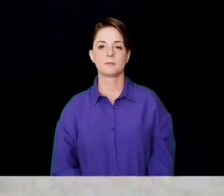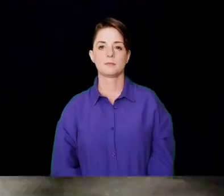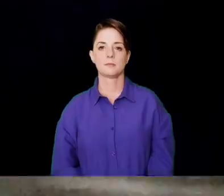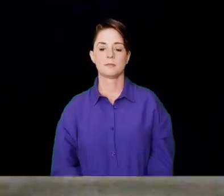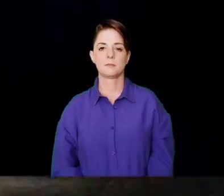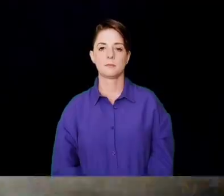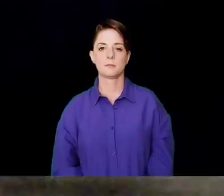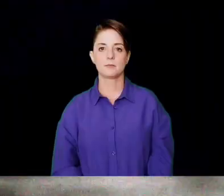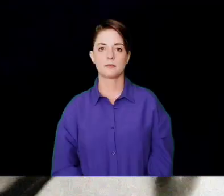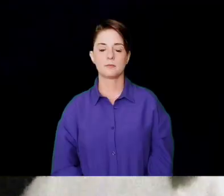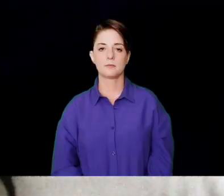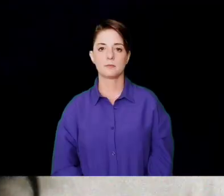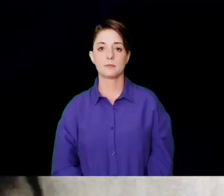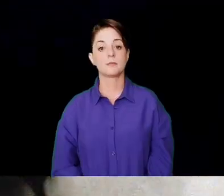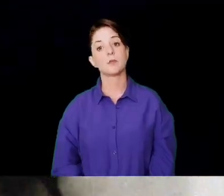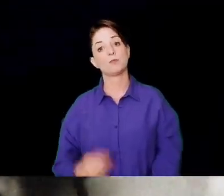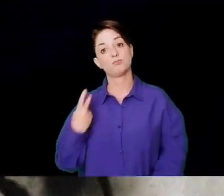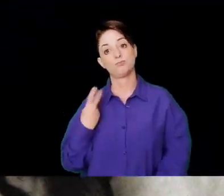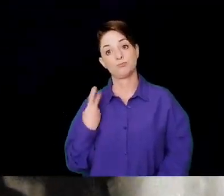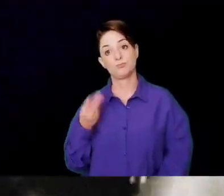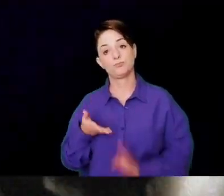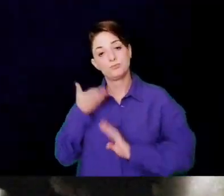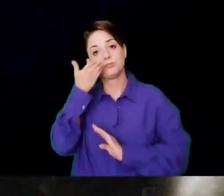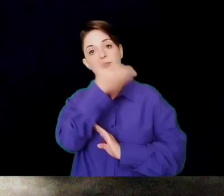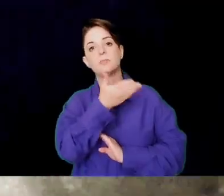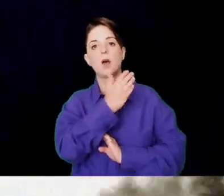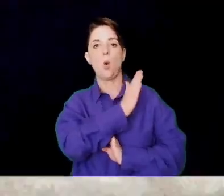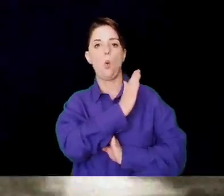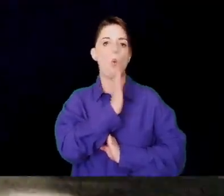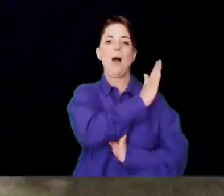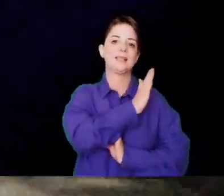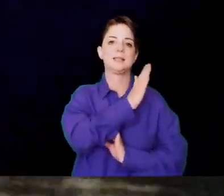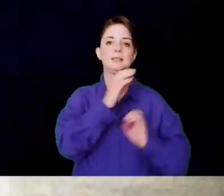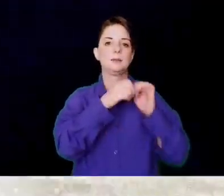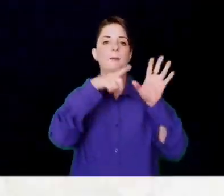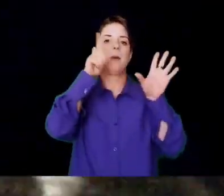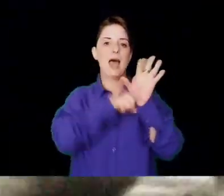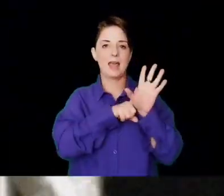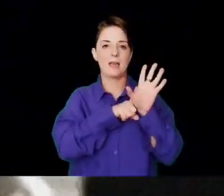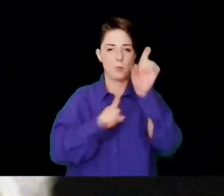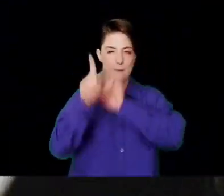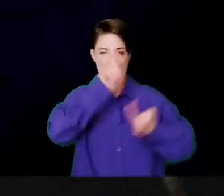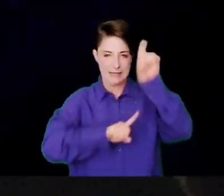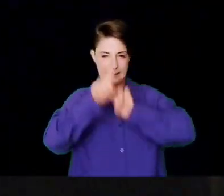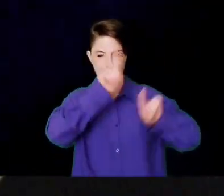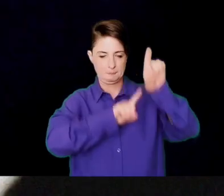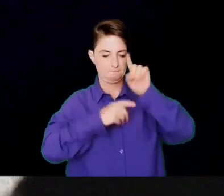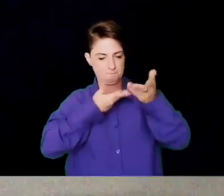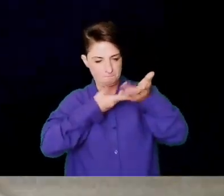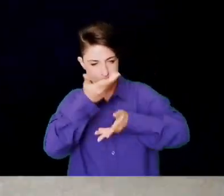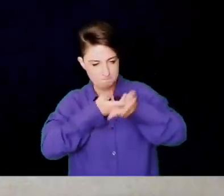In 2011, Tim Glover and I went down to West Bay for a meeting to